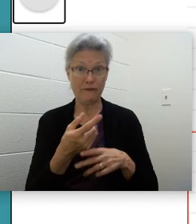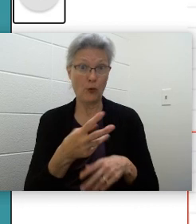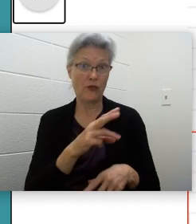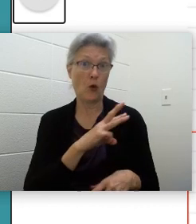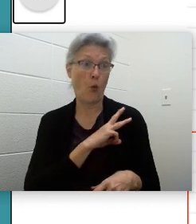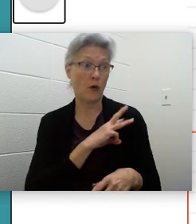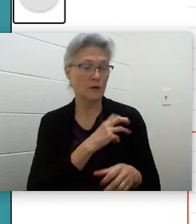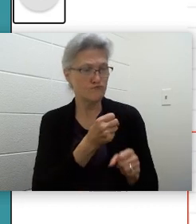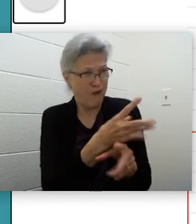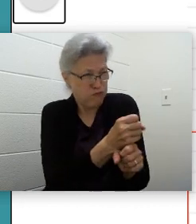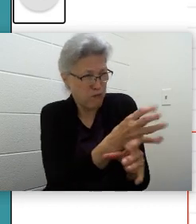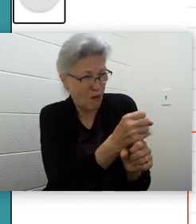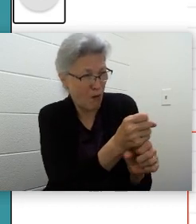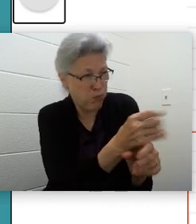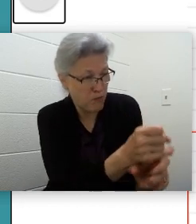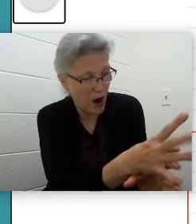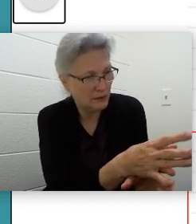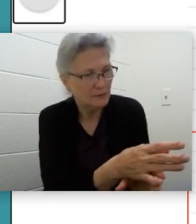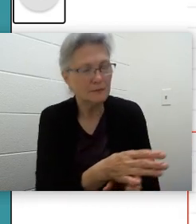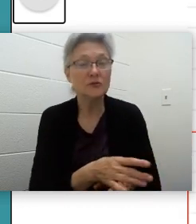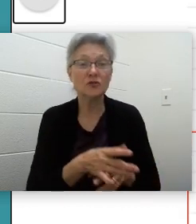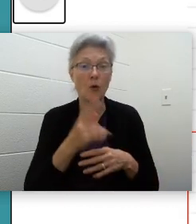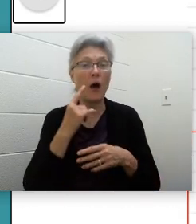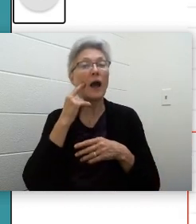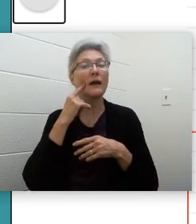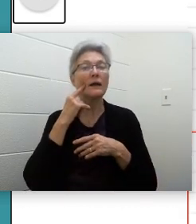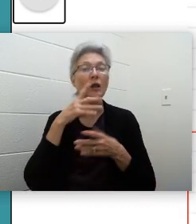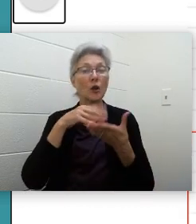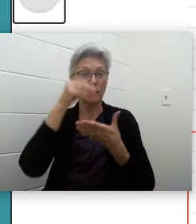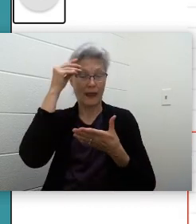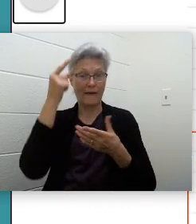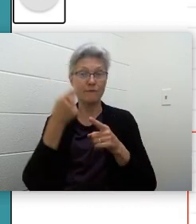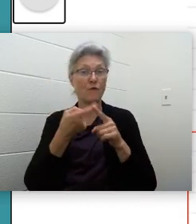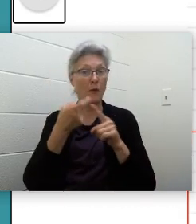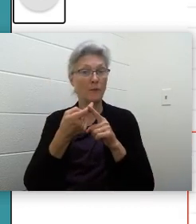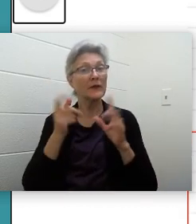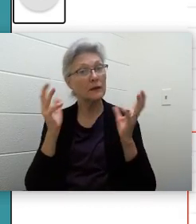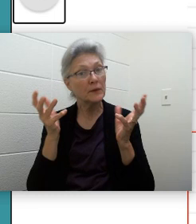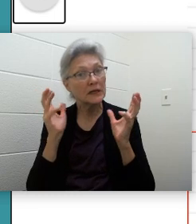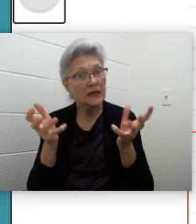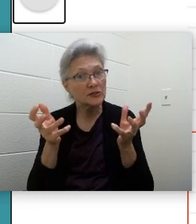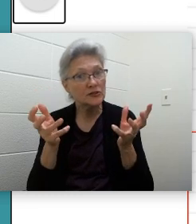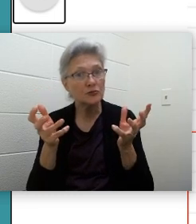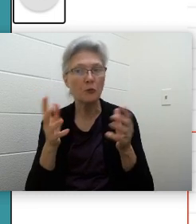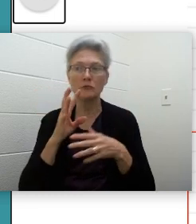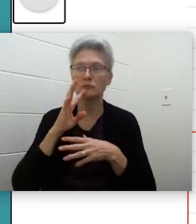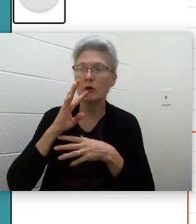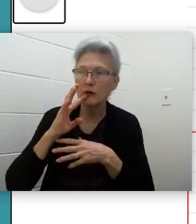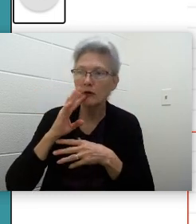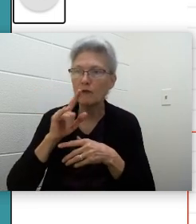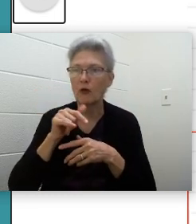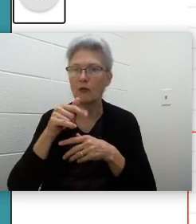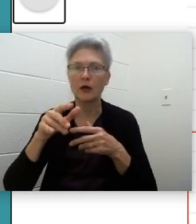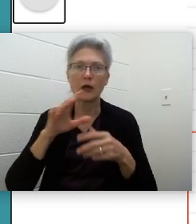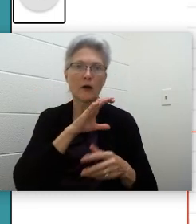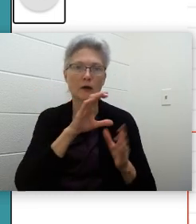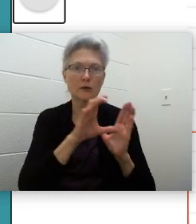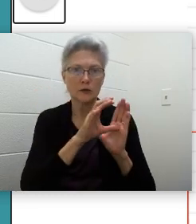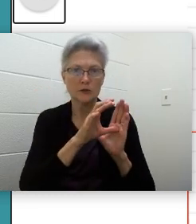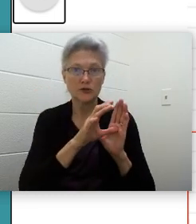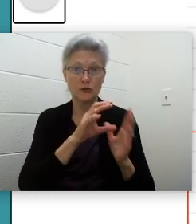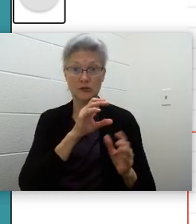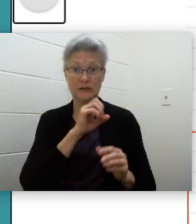were saying and what people were doing. I noticed that Stanley was doing nothing, so that tells me he followed the advice of